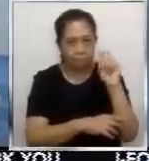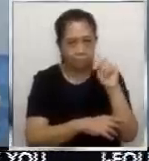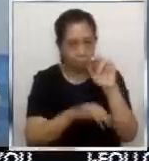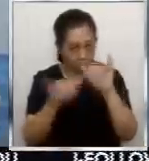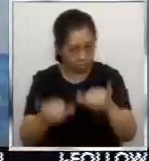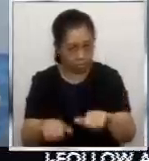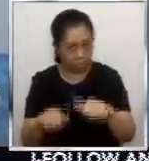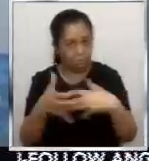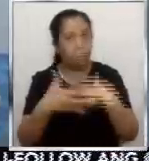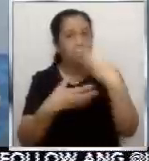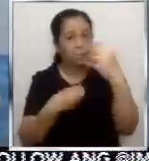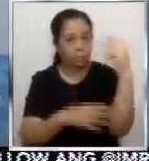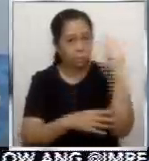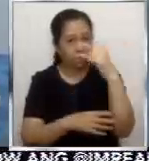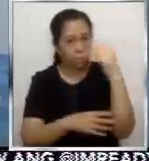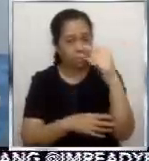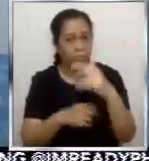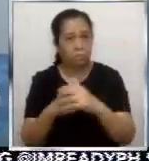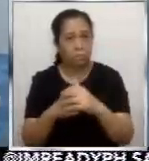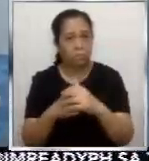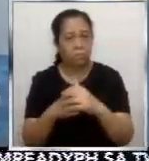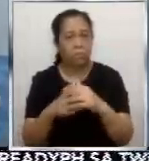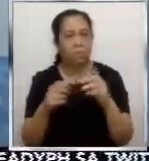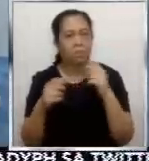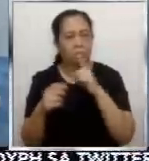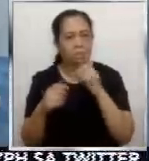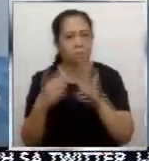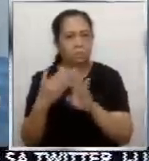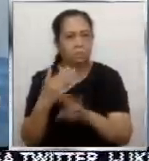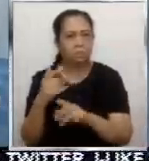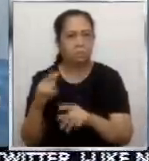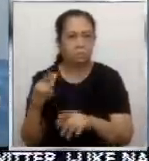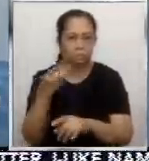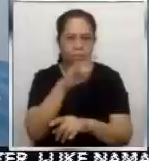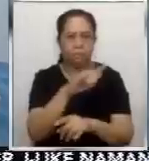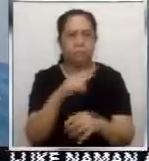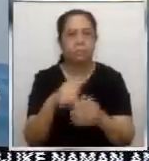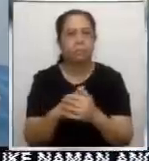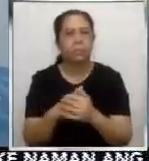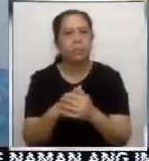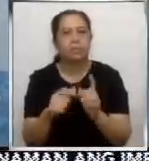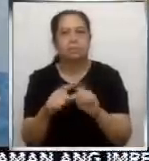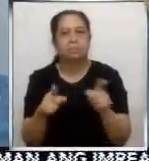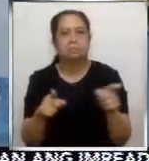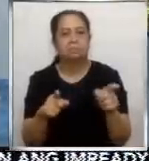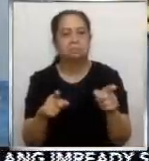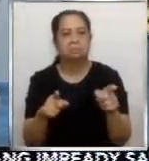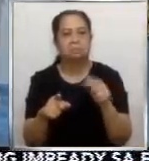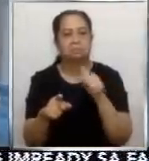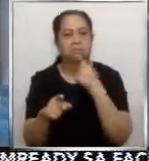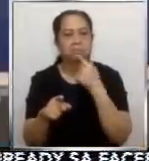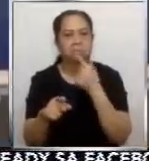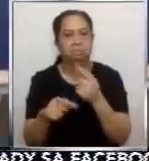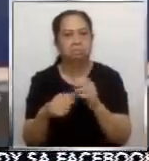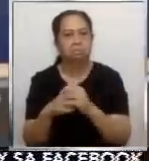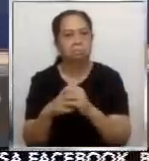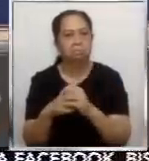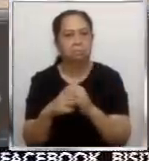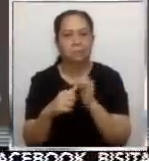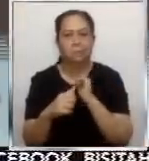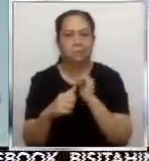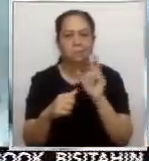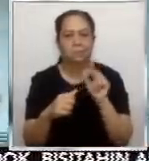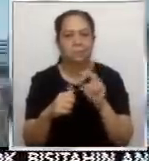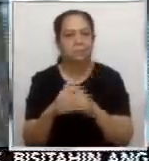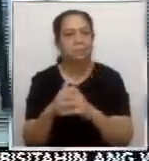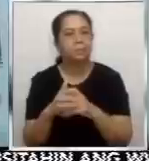airport before there's a flight available to fly out. But the commissioner refused that 2 times. Nalipat lang daw